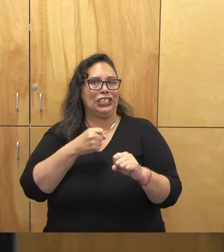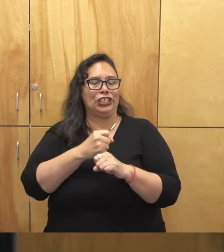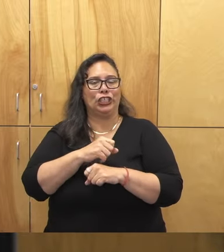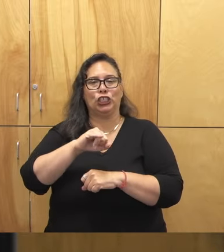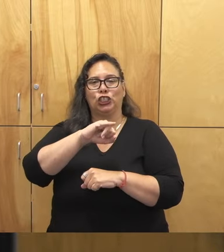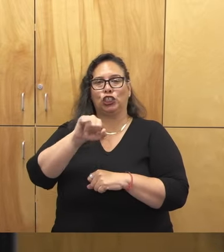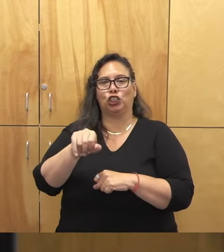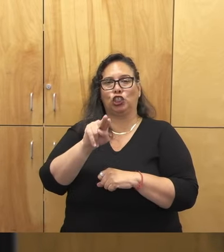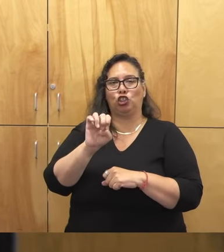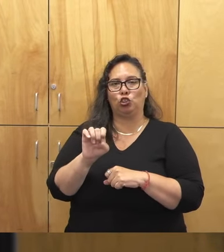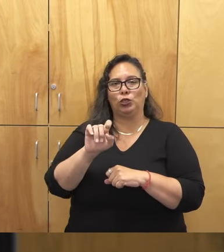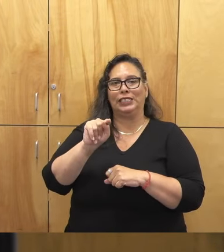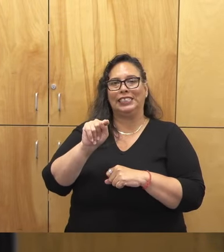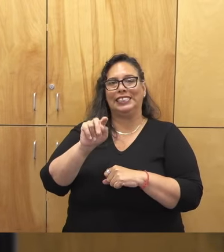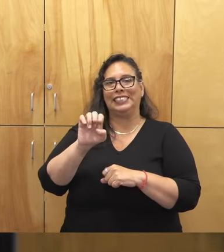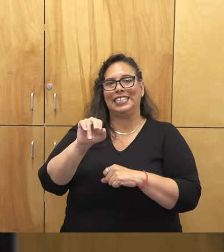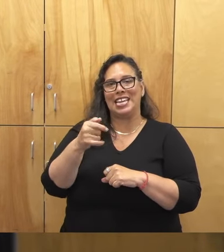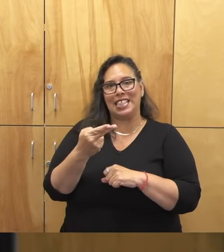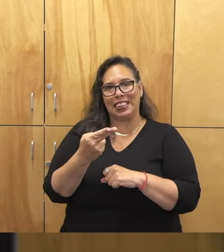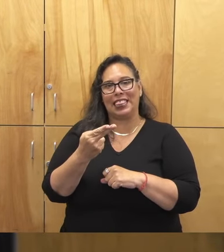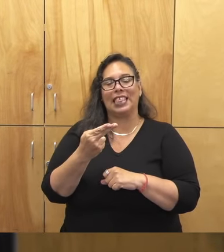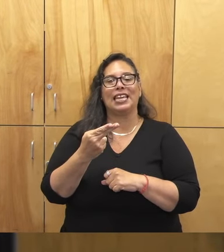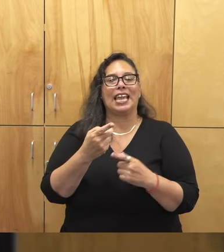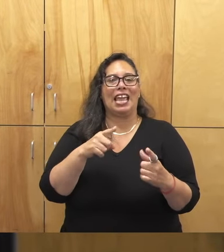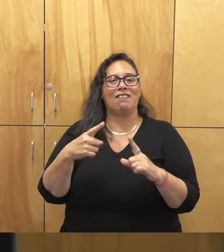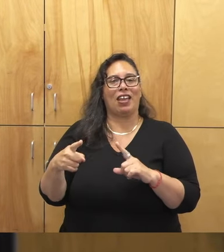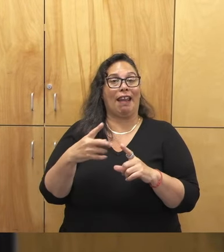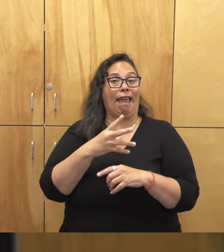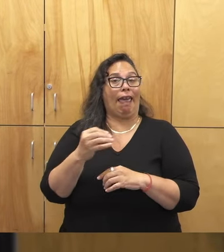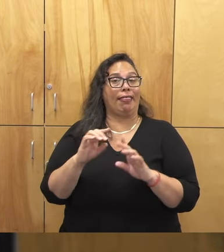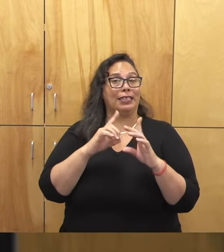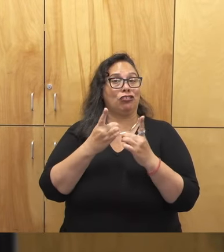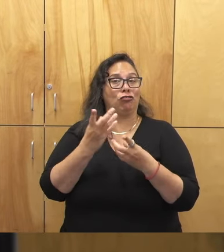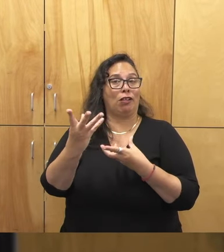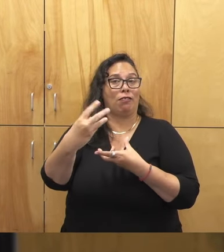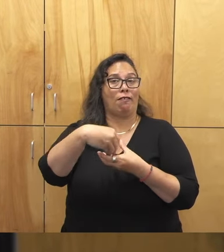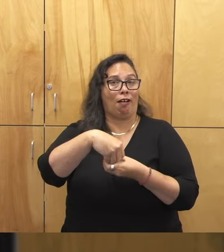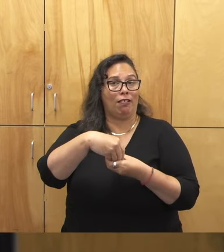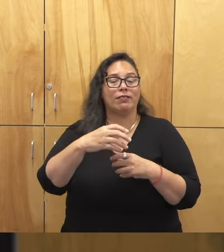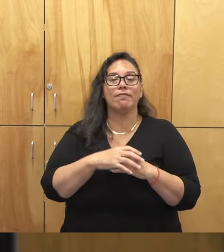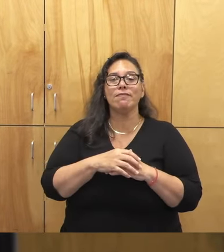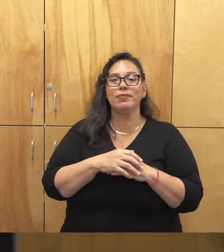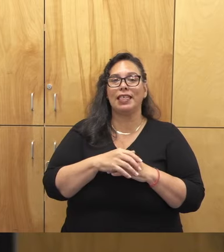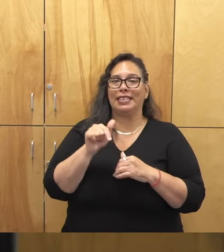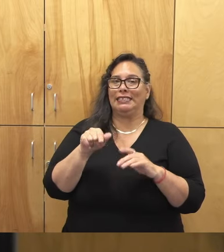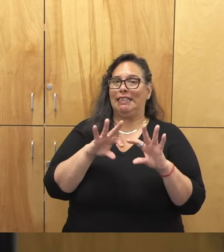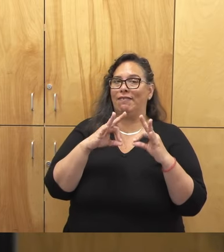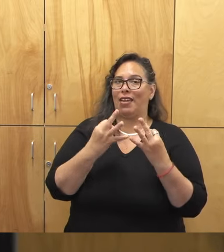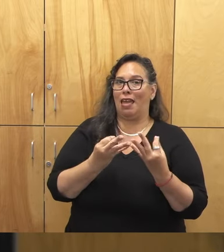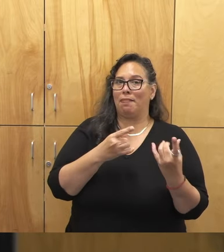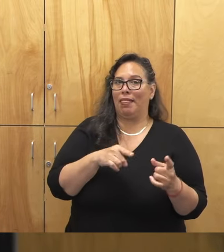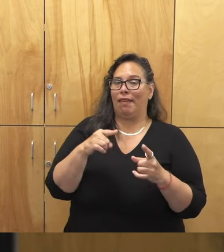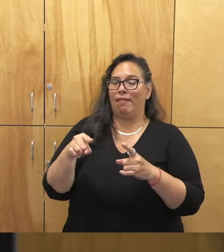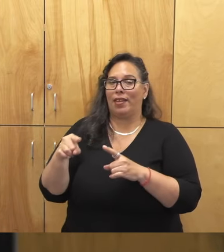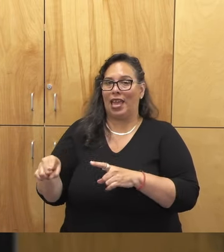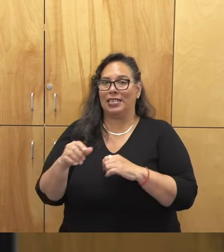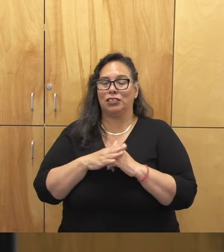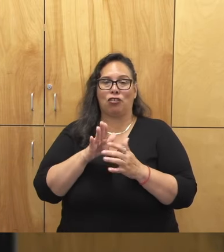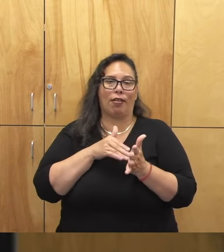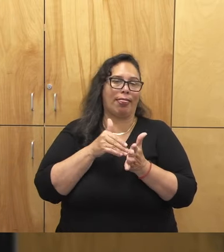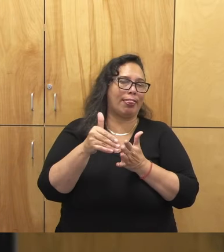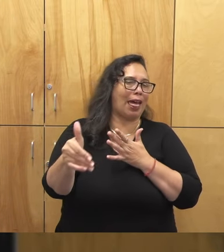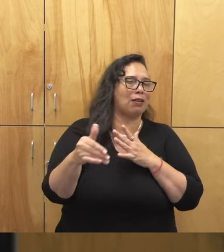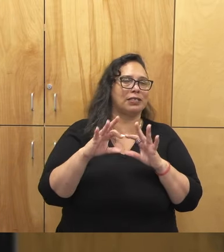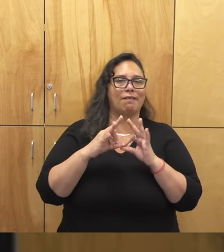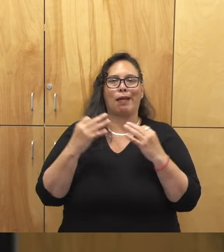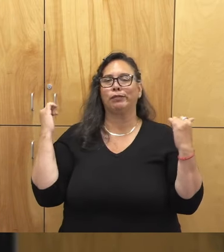Juneteenth event, and for the Long Beach Unified School District to be involved. Like I said earlier, this is a family event, and so there's thousands of families